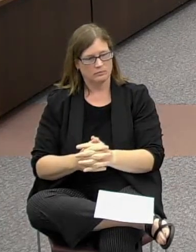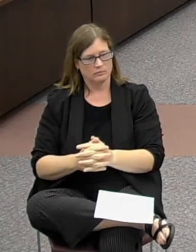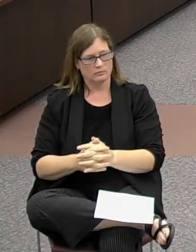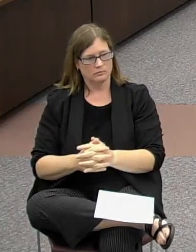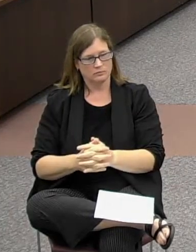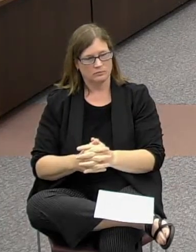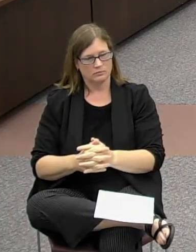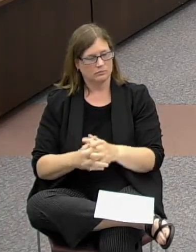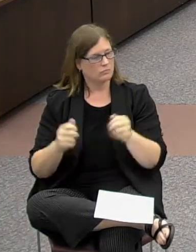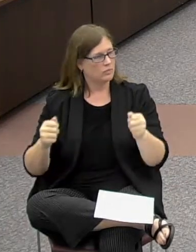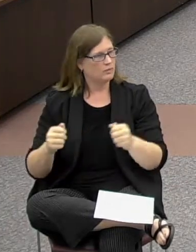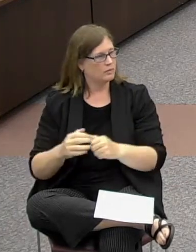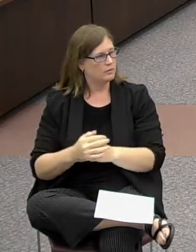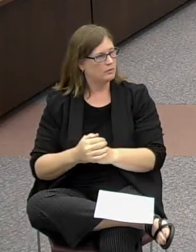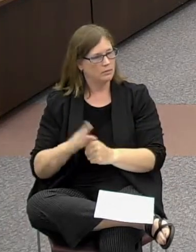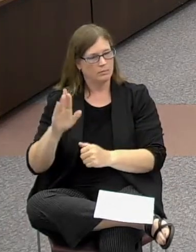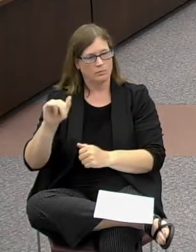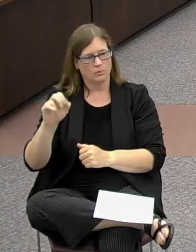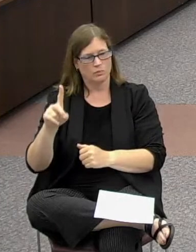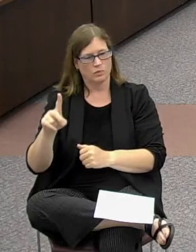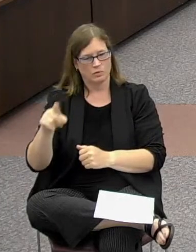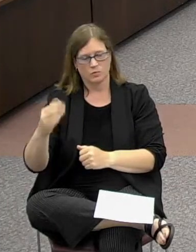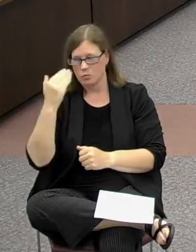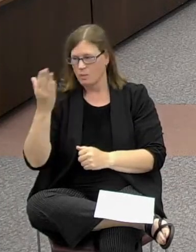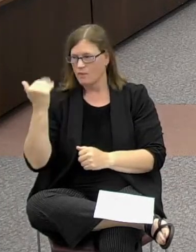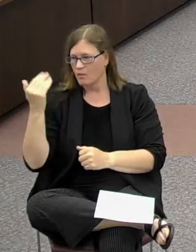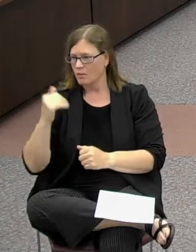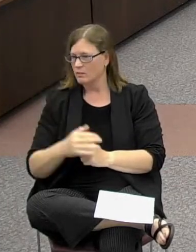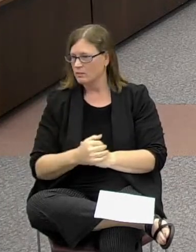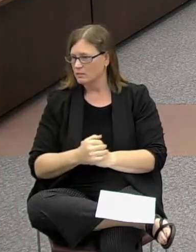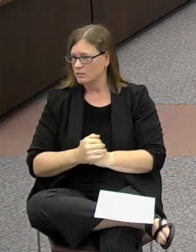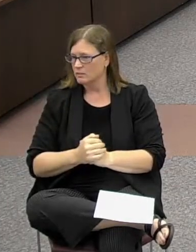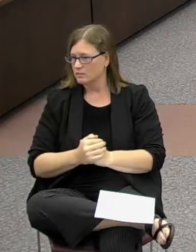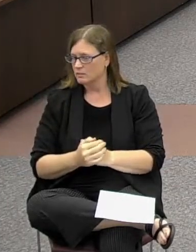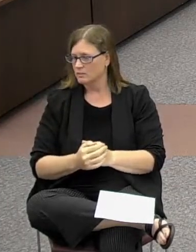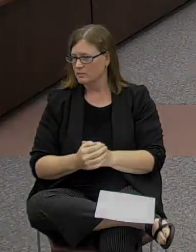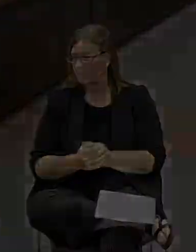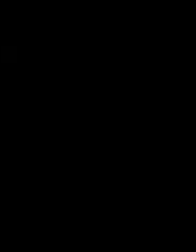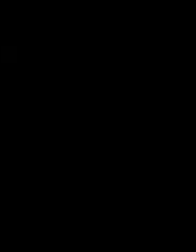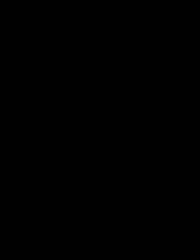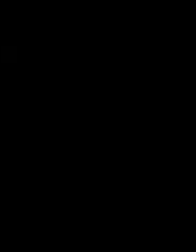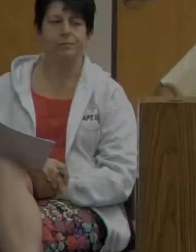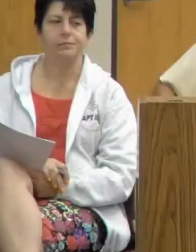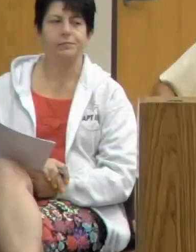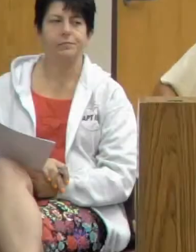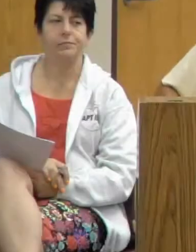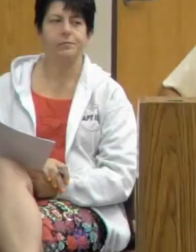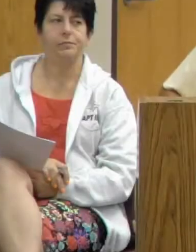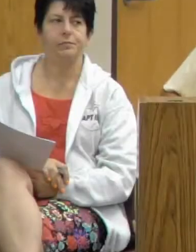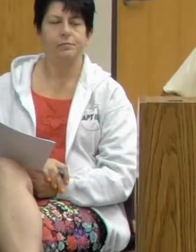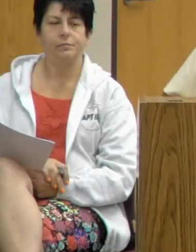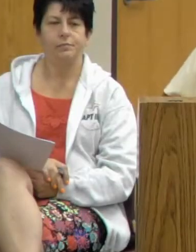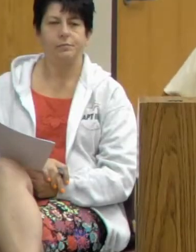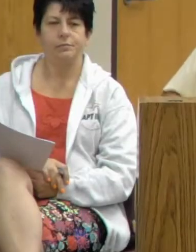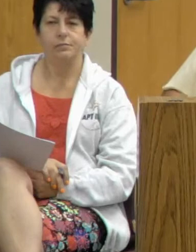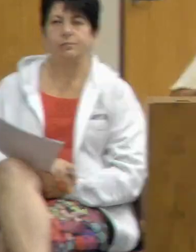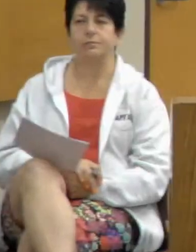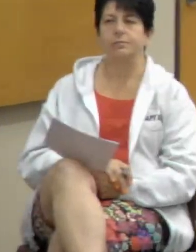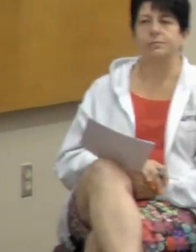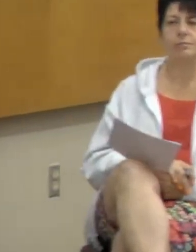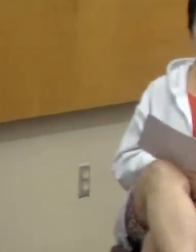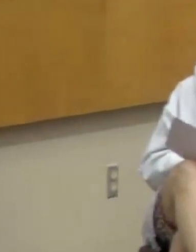out. And I know, Brad, you've done this drill before, so we know the drill, but we do ask that you keep it to no more